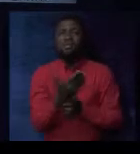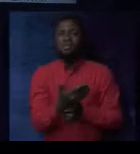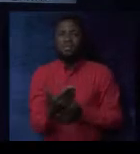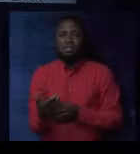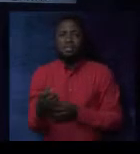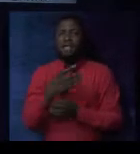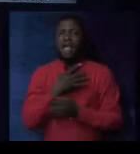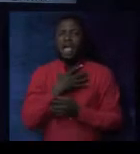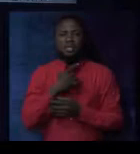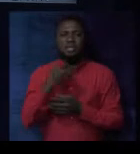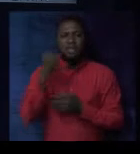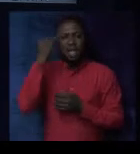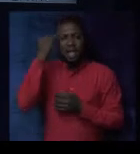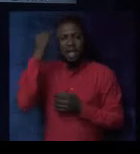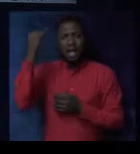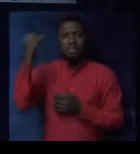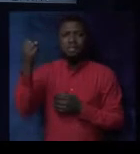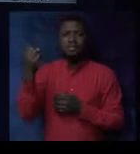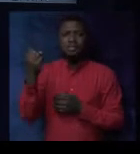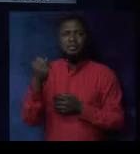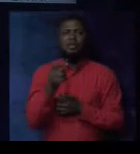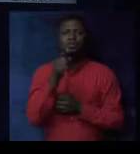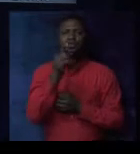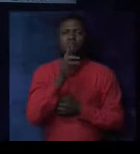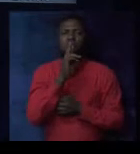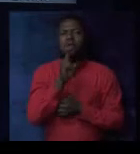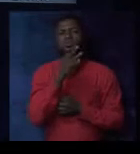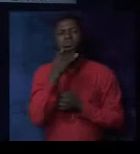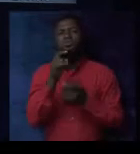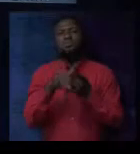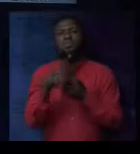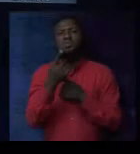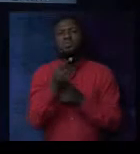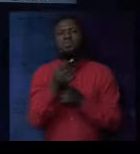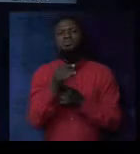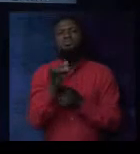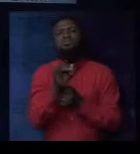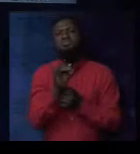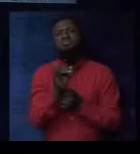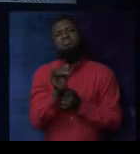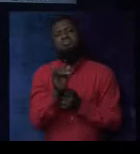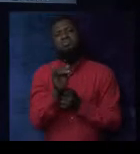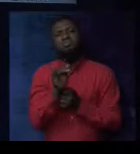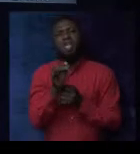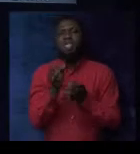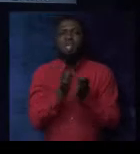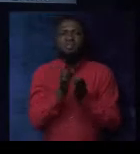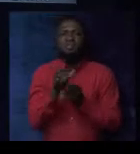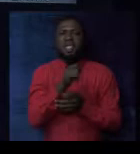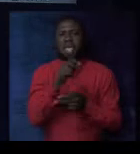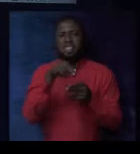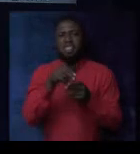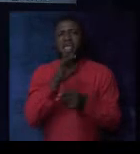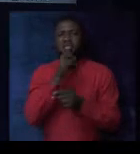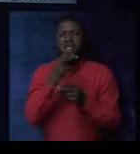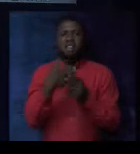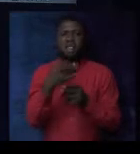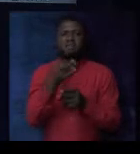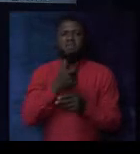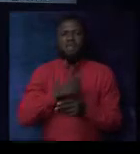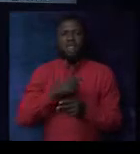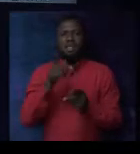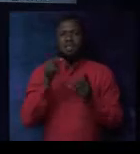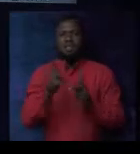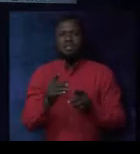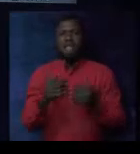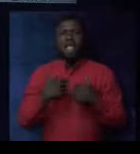places, things, and ideas. You are used to the conventional definition of what a noun is. A noun is a